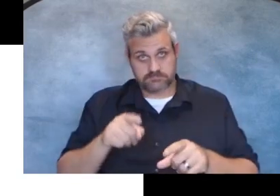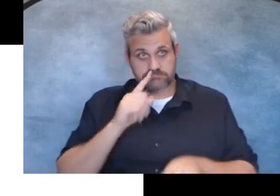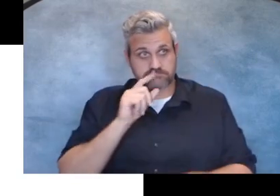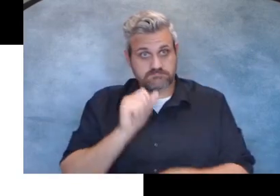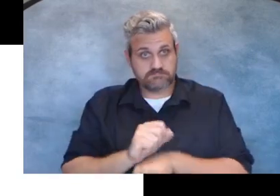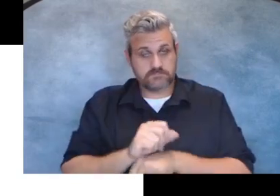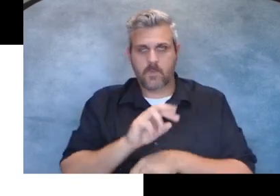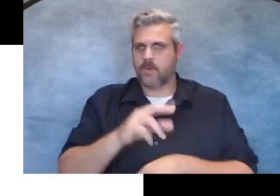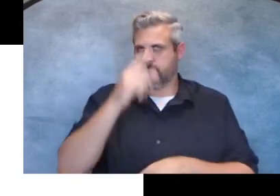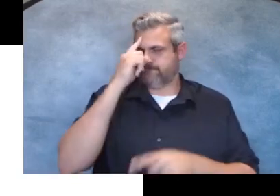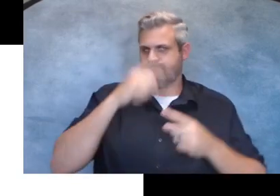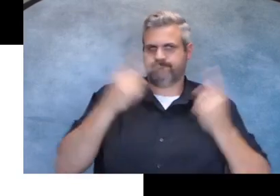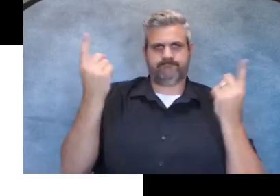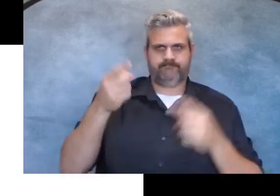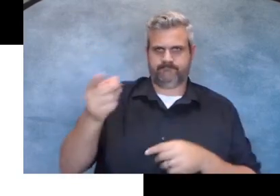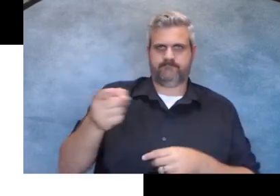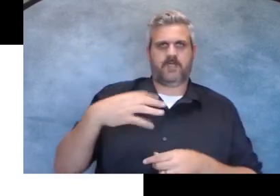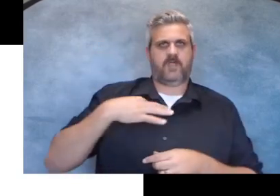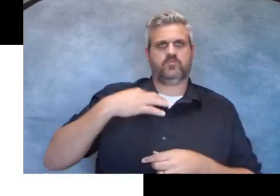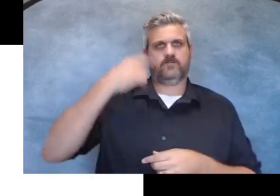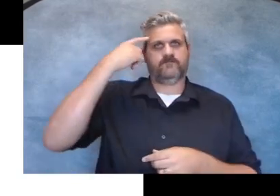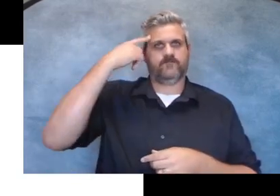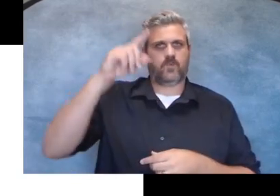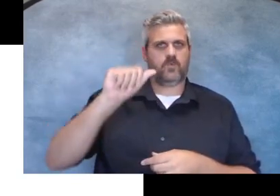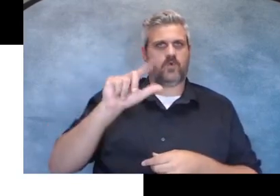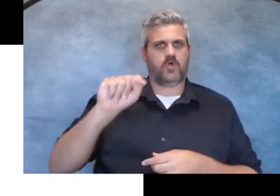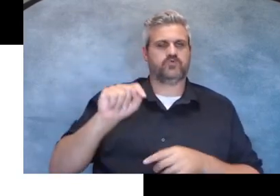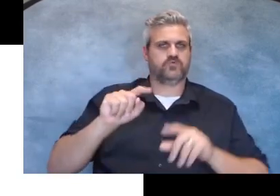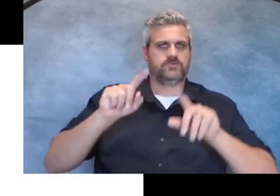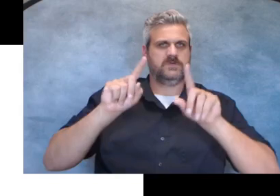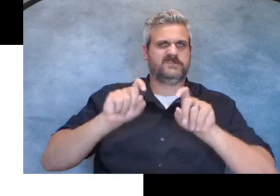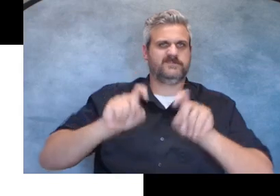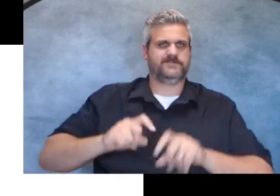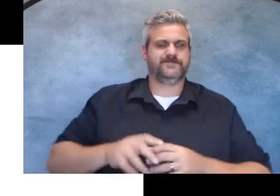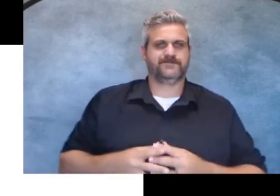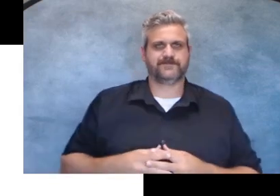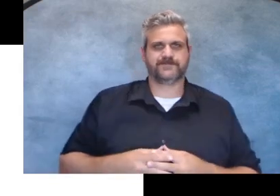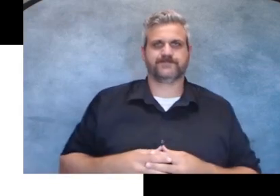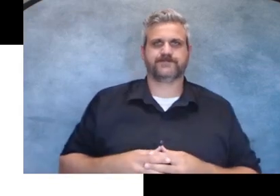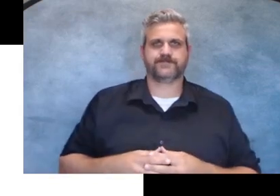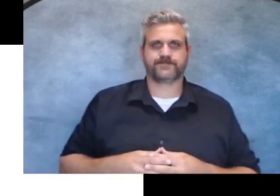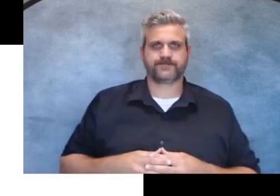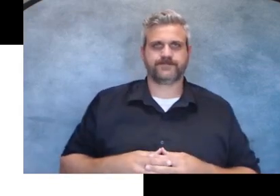is or is not eligible for alternate assessment.